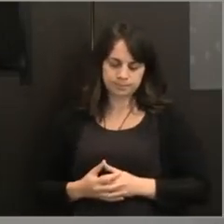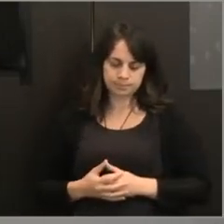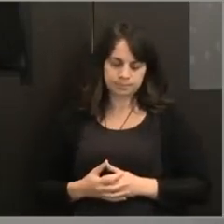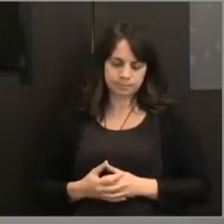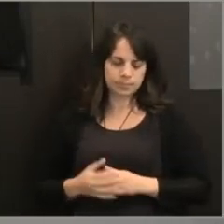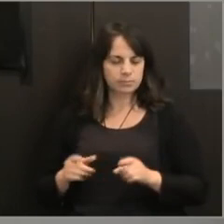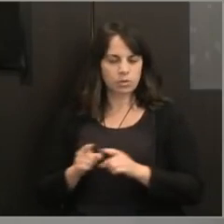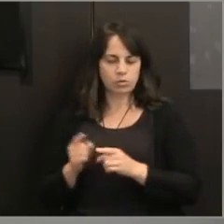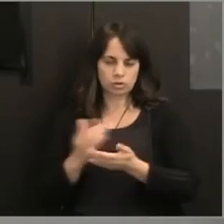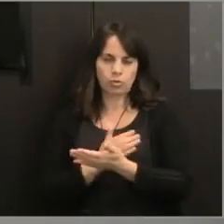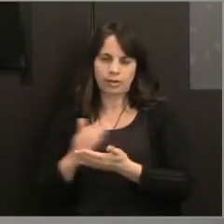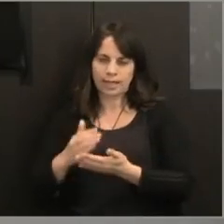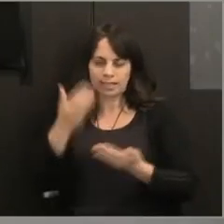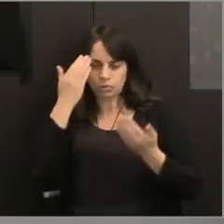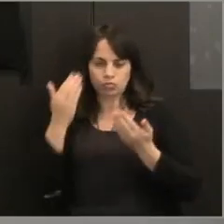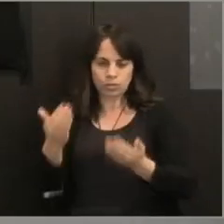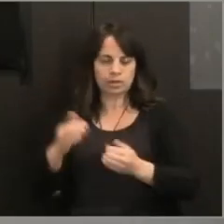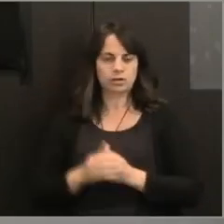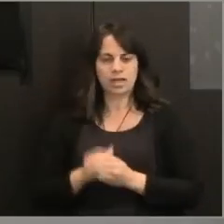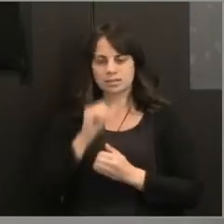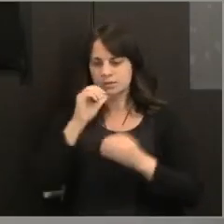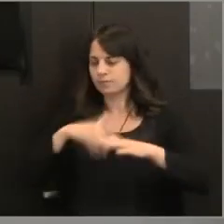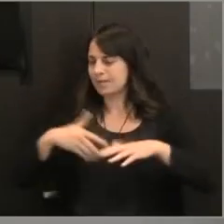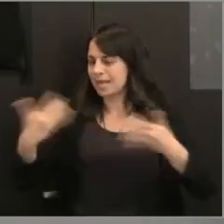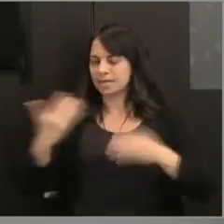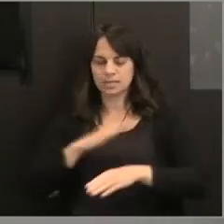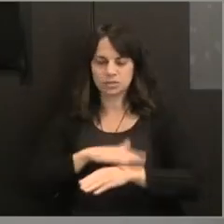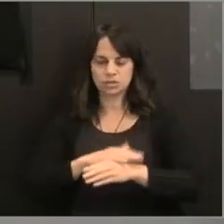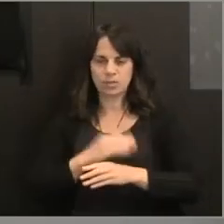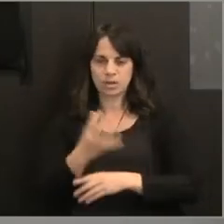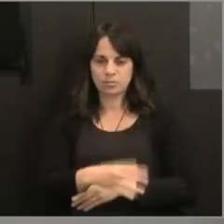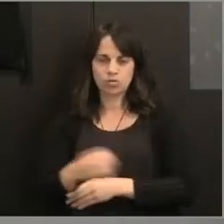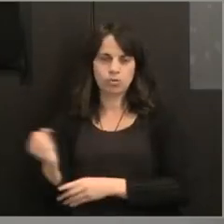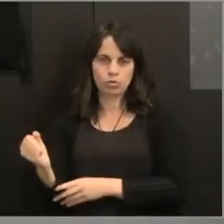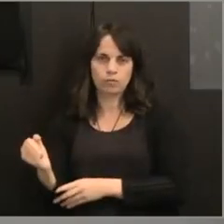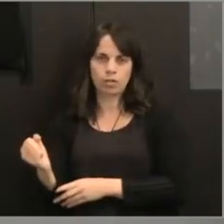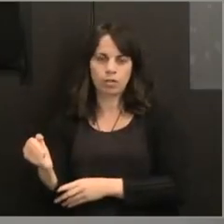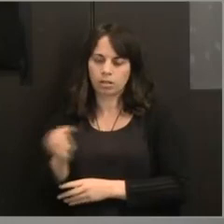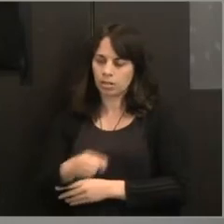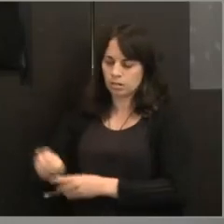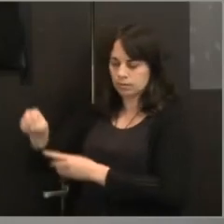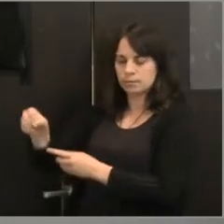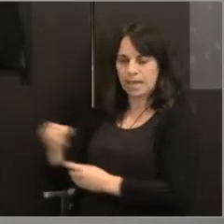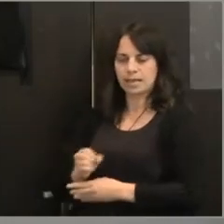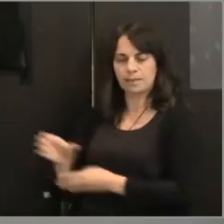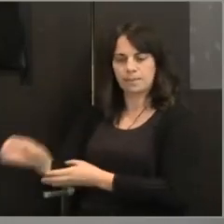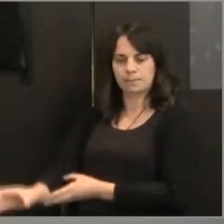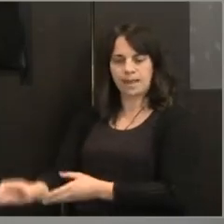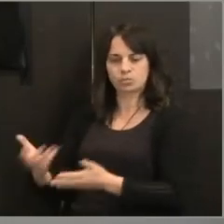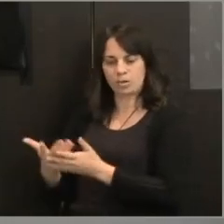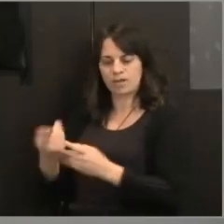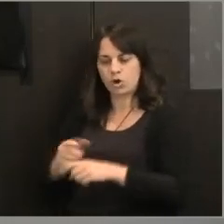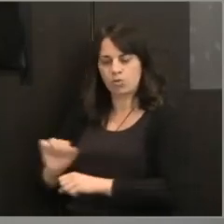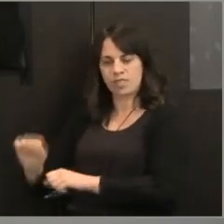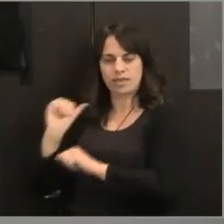was also clearly recognised that any removal needed to be within the child's whakapapa and involve assistance